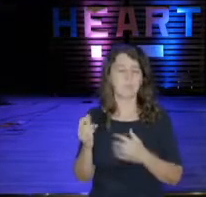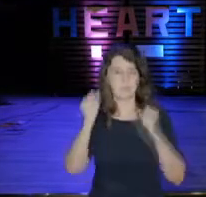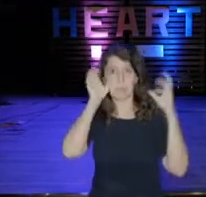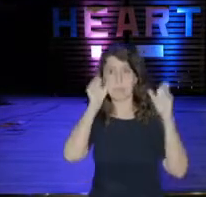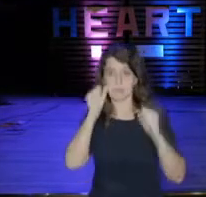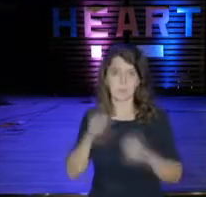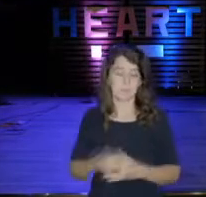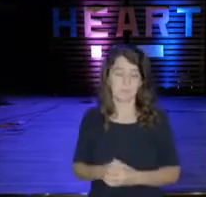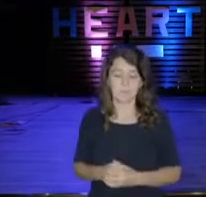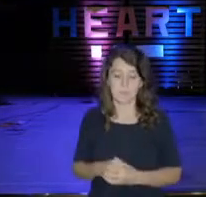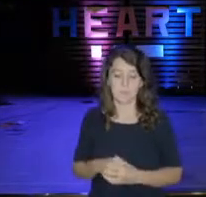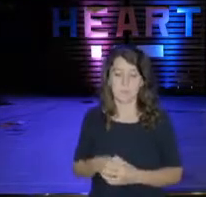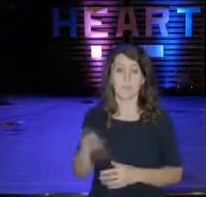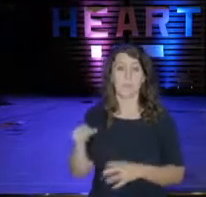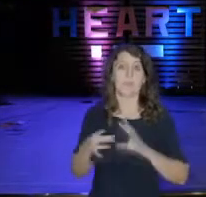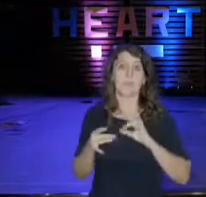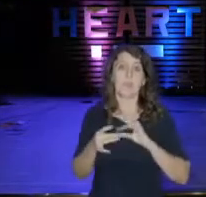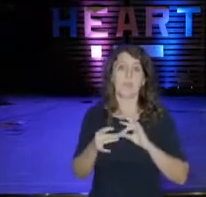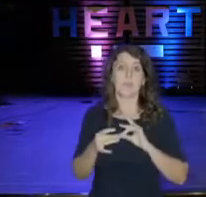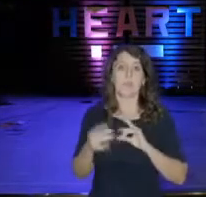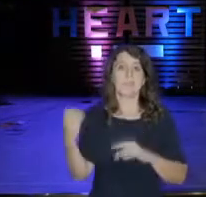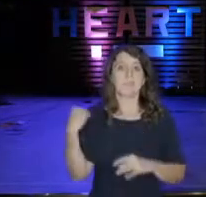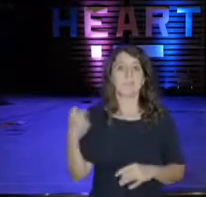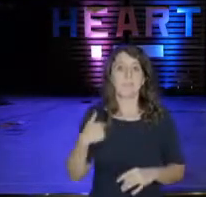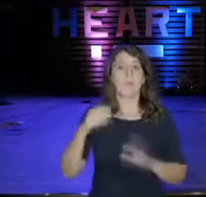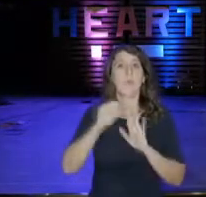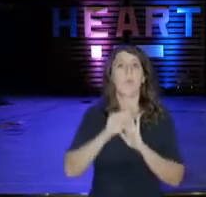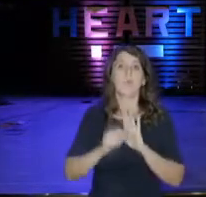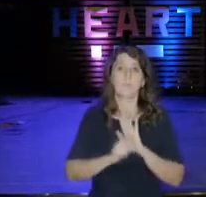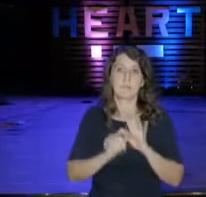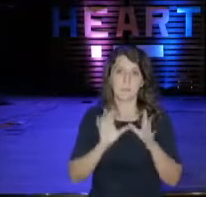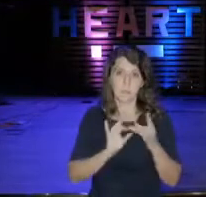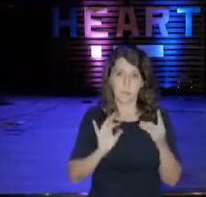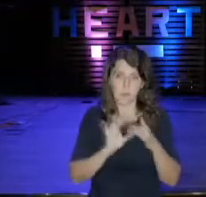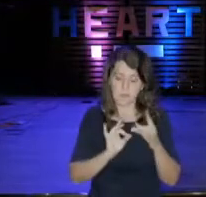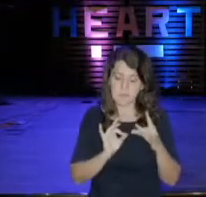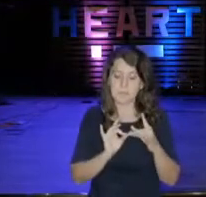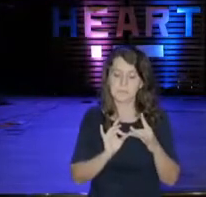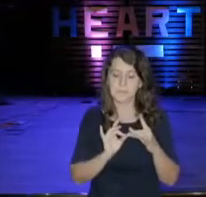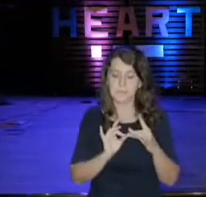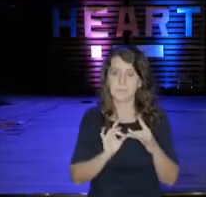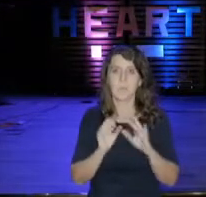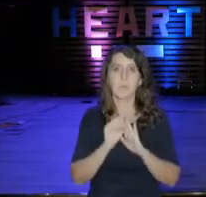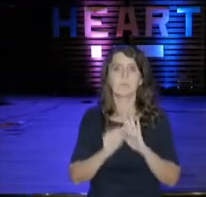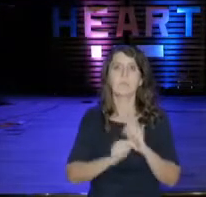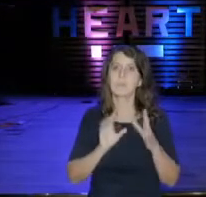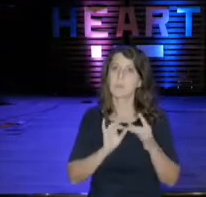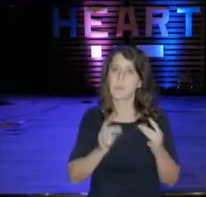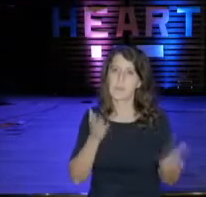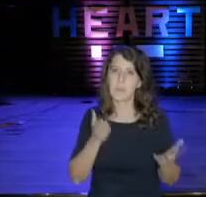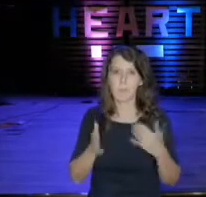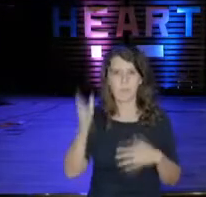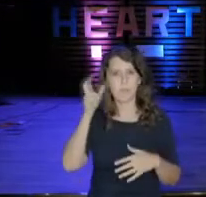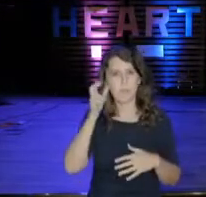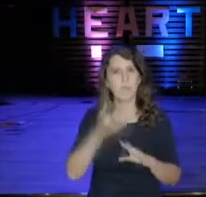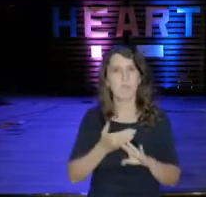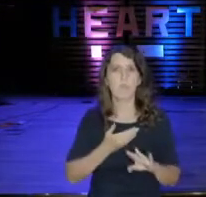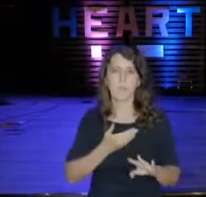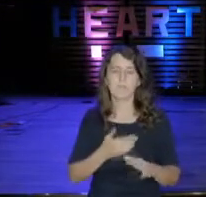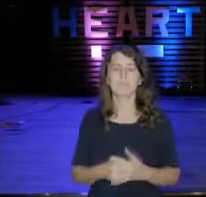the story actually reminds me of an Old Testament story. There's an Old Testament story, you probably heard about it. It's